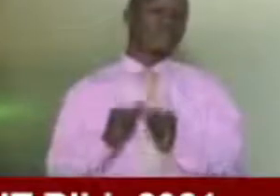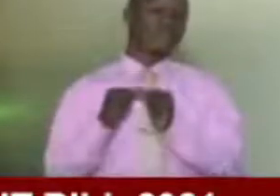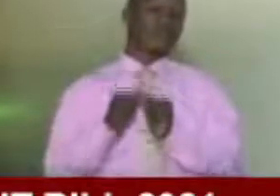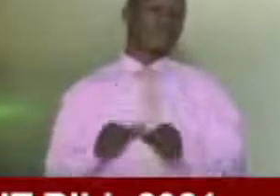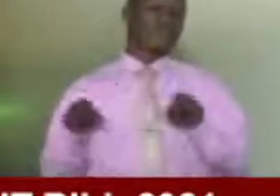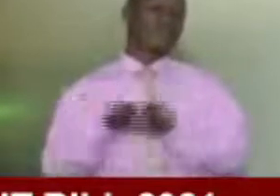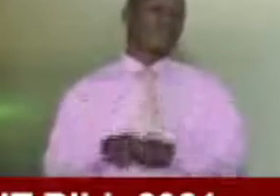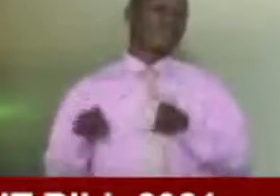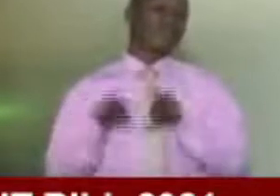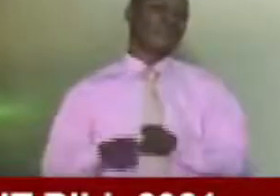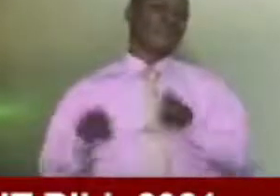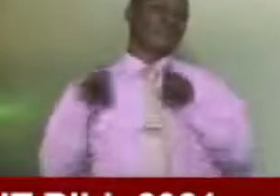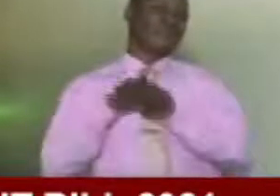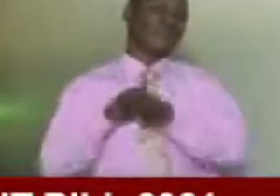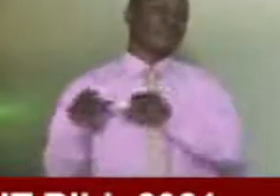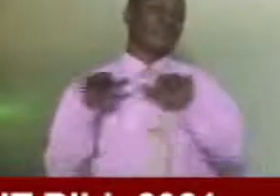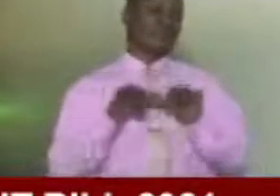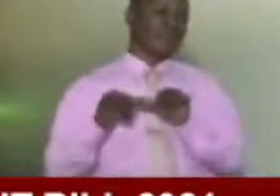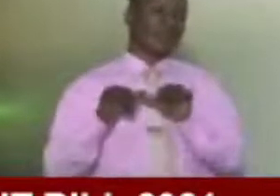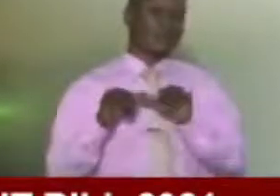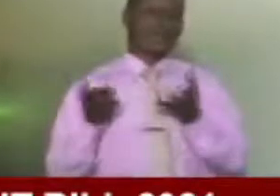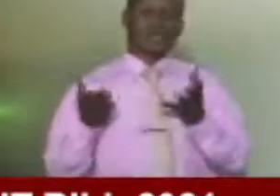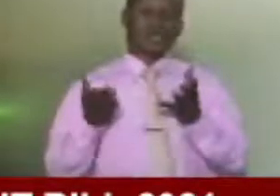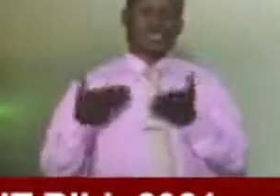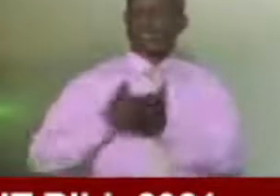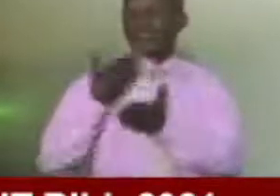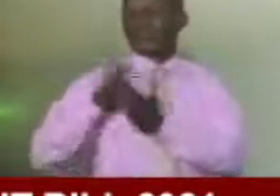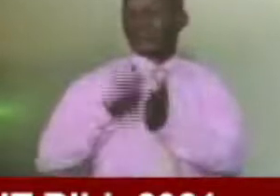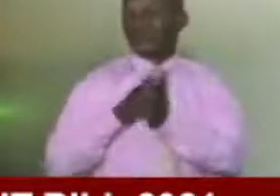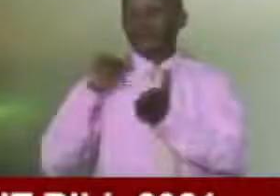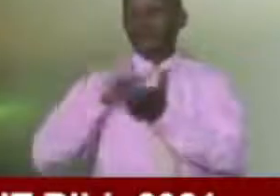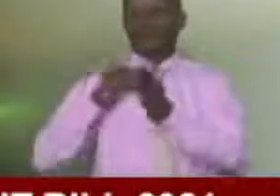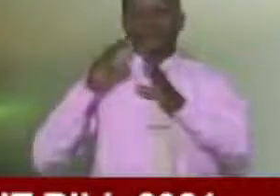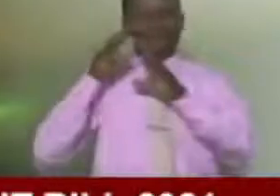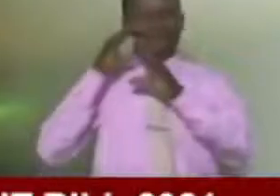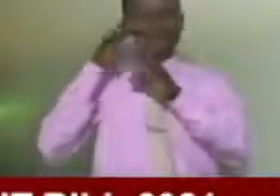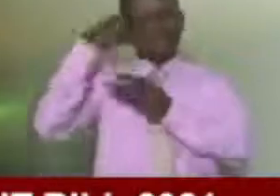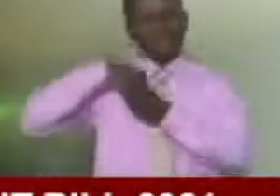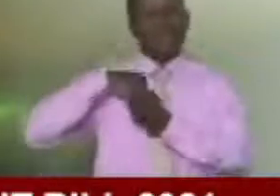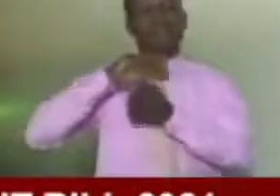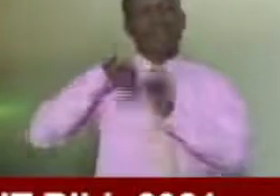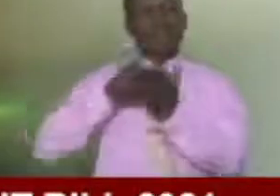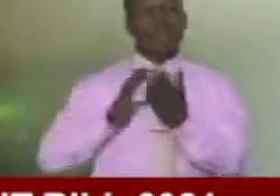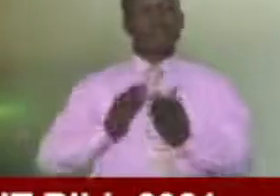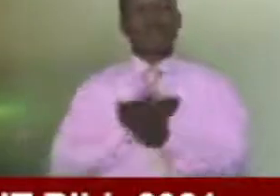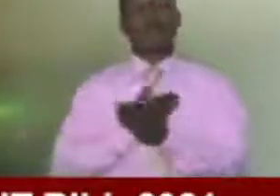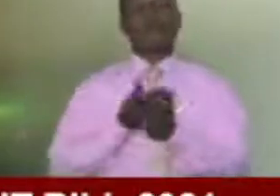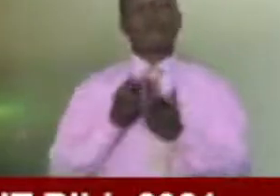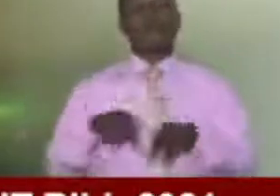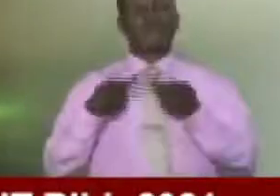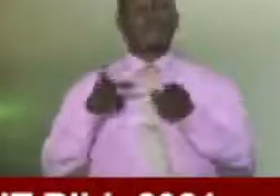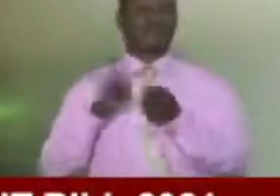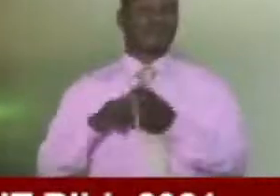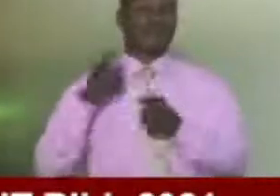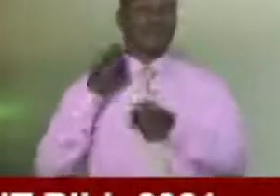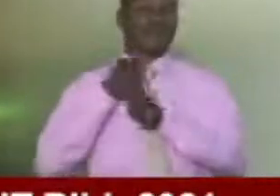for these electoral reform process is to give us a new law that captures provisions that would ensure our processes are more